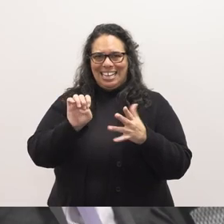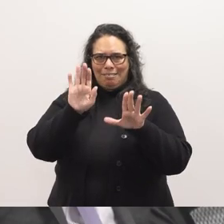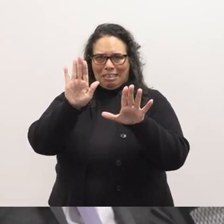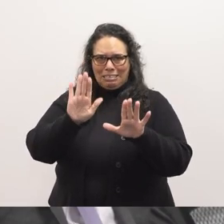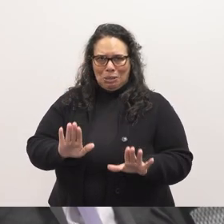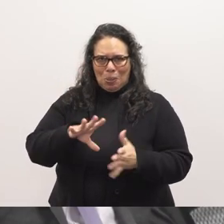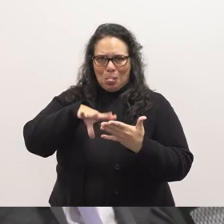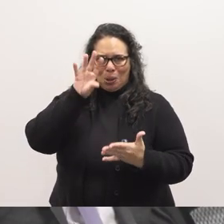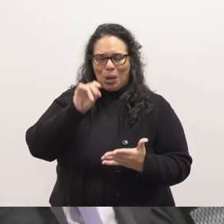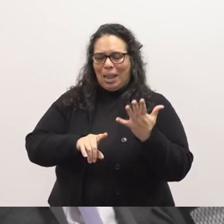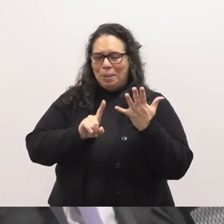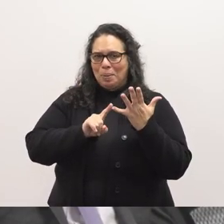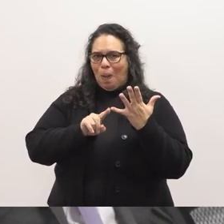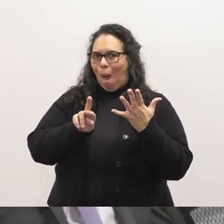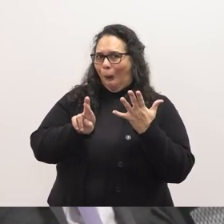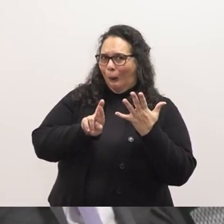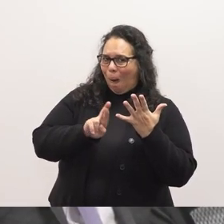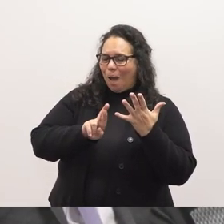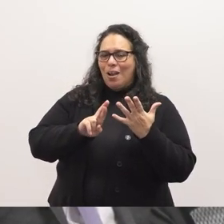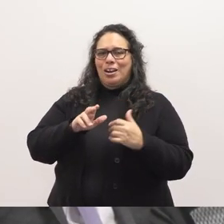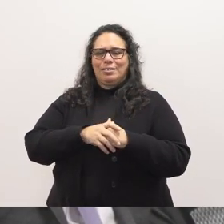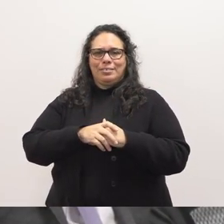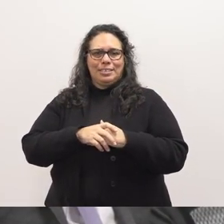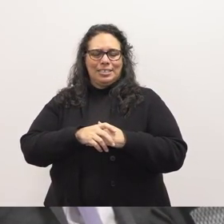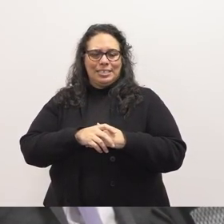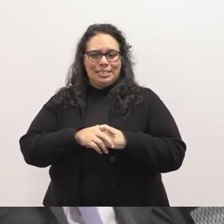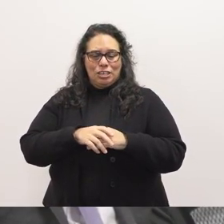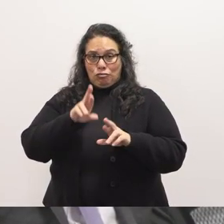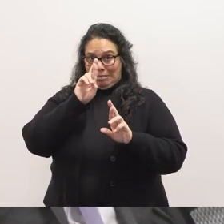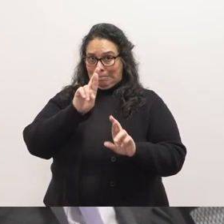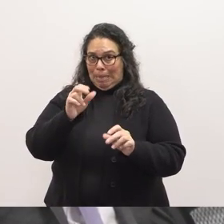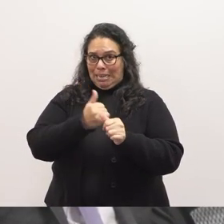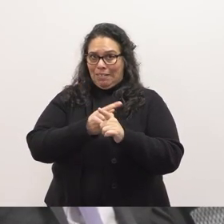R, respect everyone. And S, stop and think before you act.